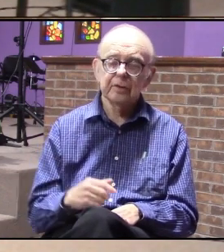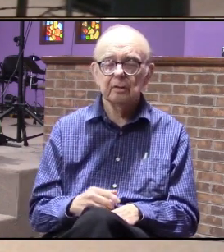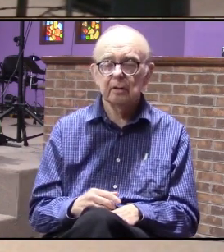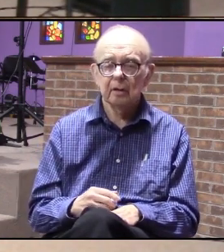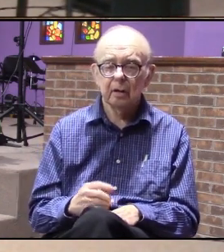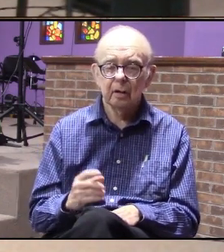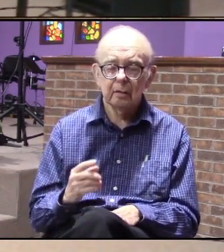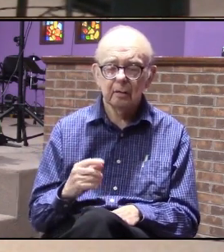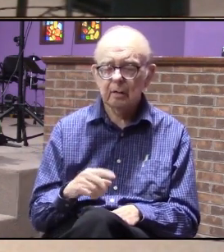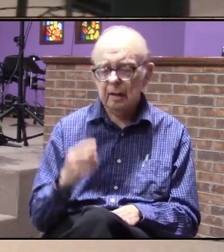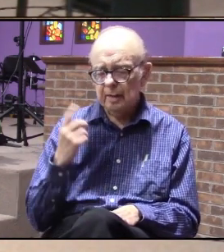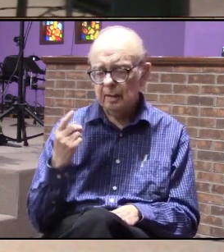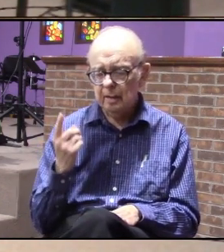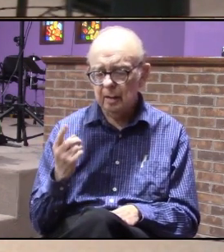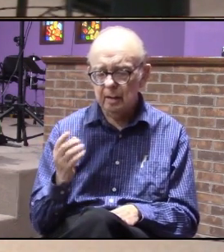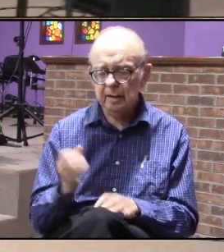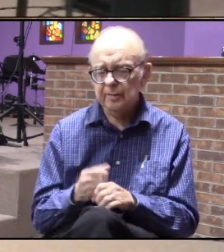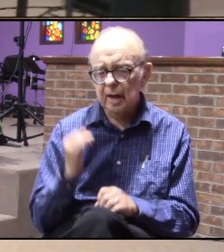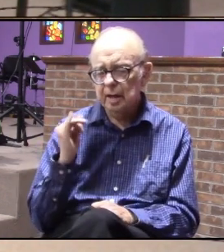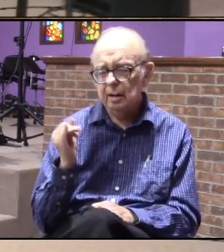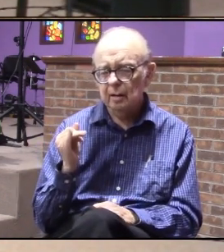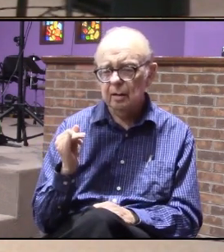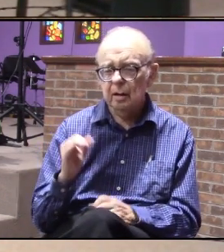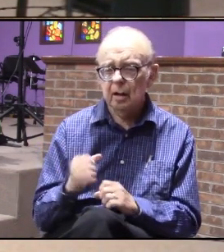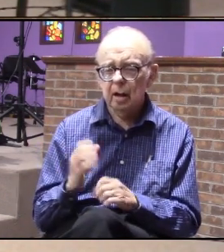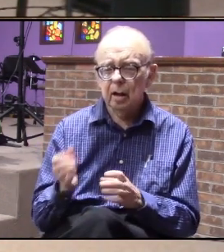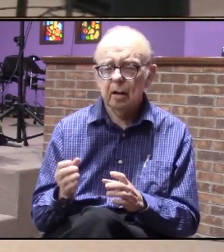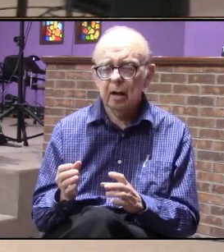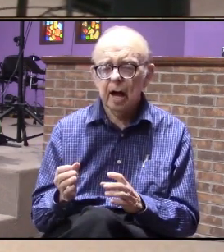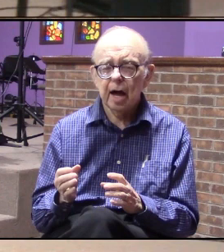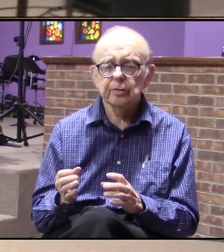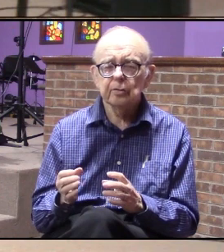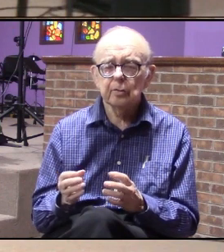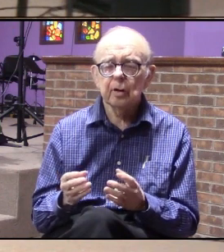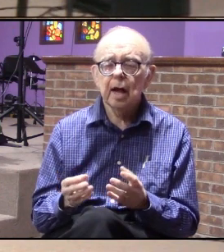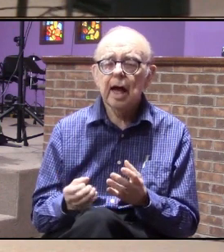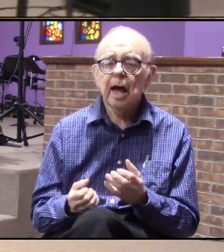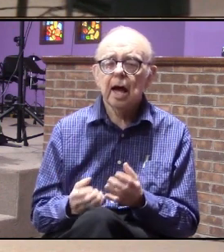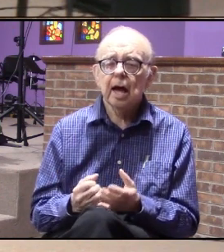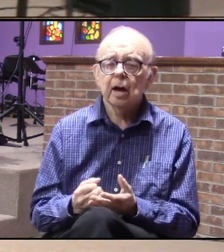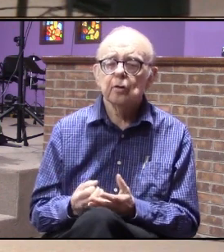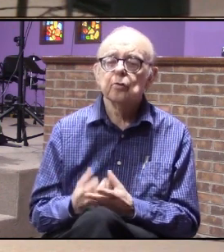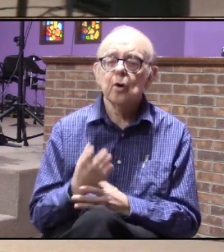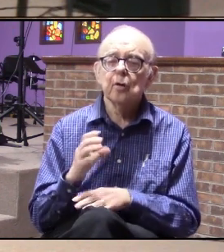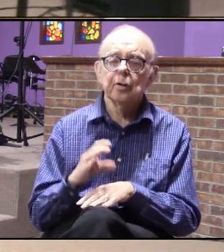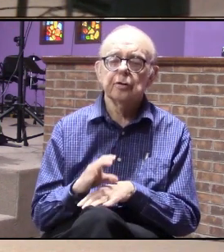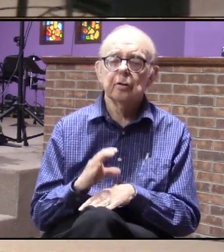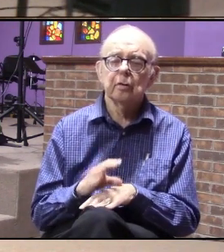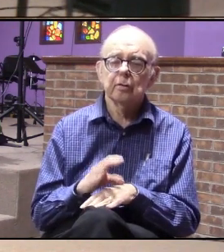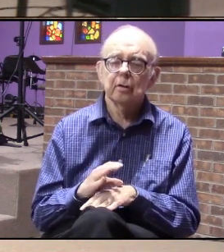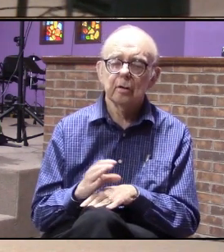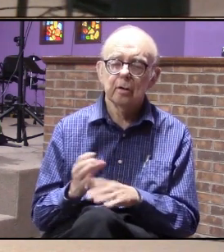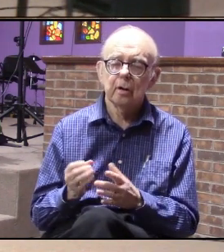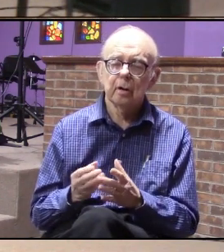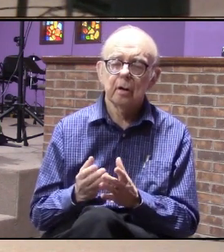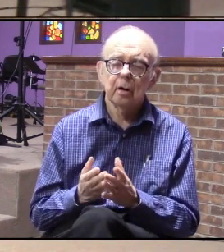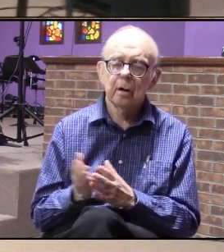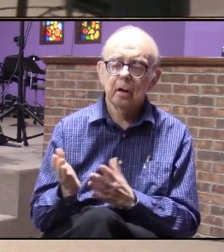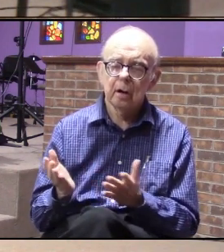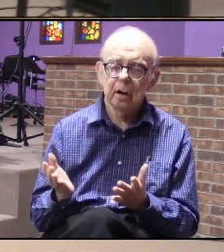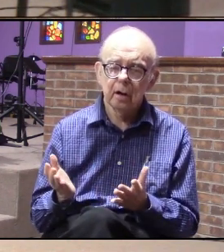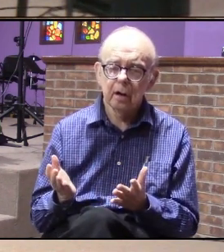and they get this idea of how to grow the church. And so they will grow their church to